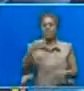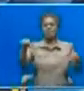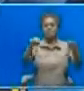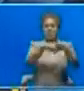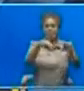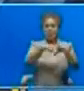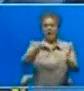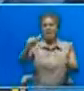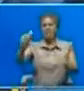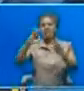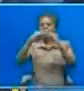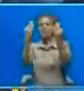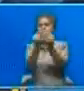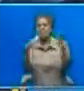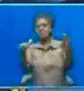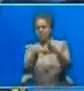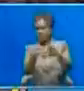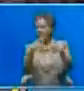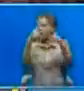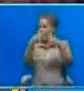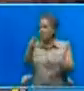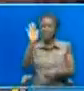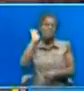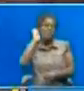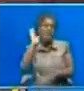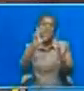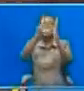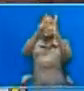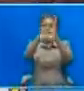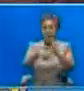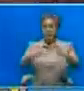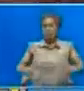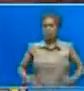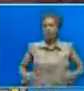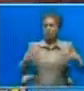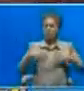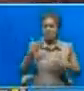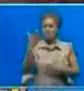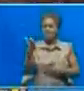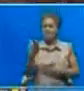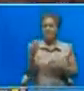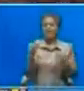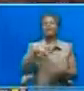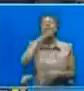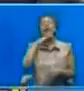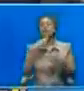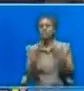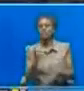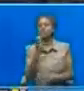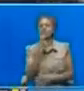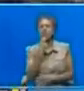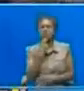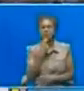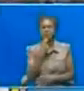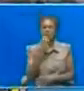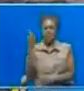of their extended family, only to be informed by detectives of a body lying at the morgue on Tuesday. Okay, tukiongea